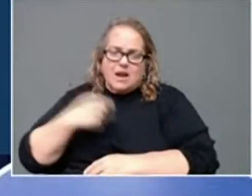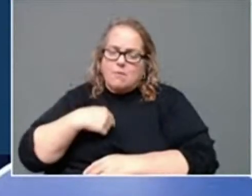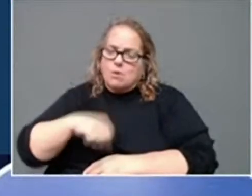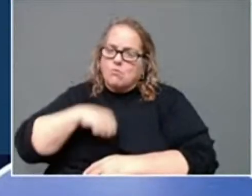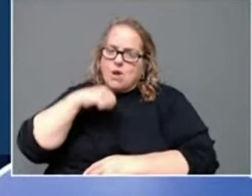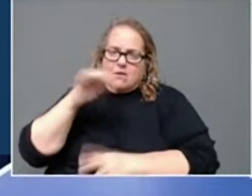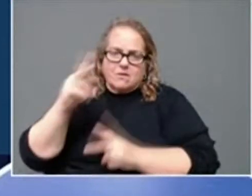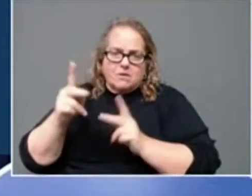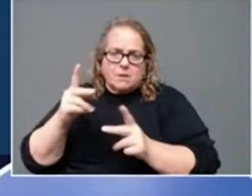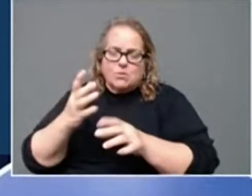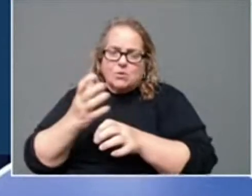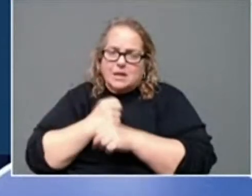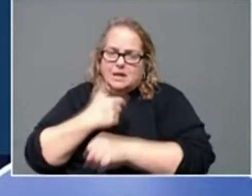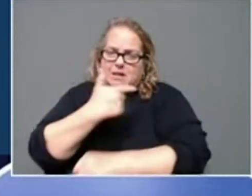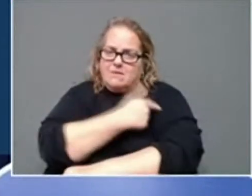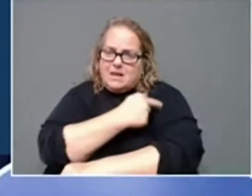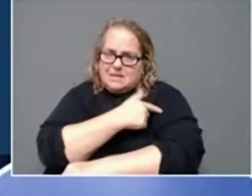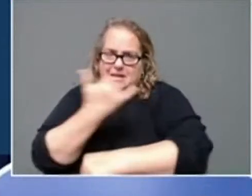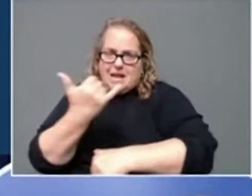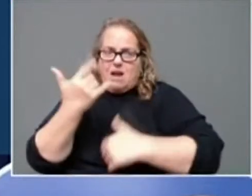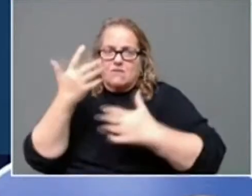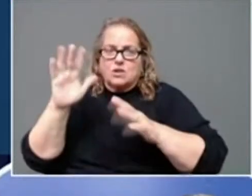Now up to